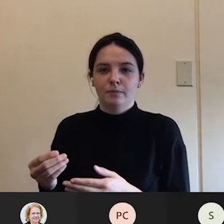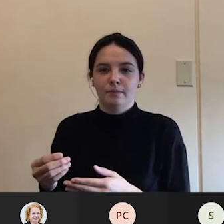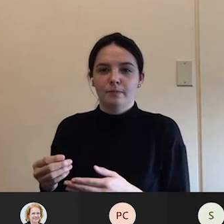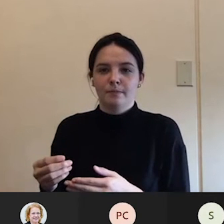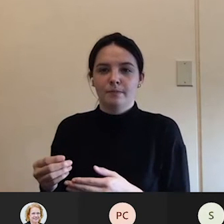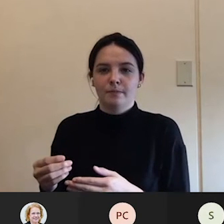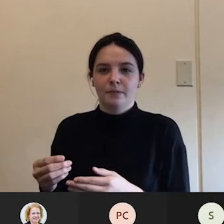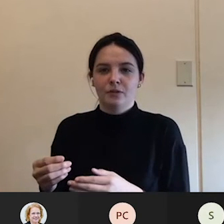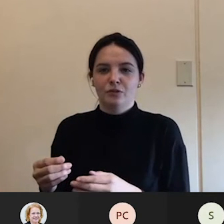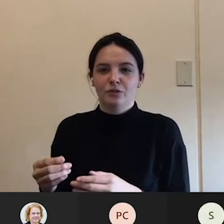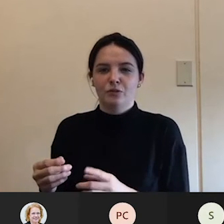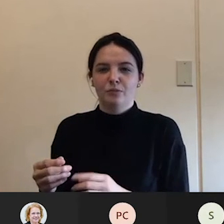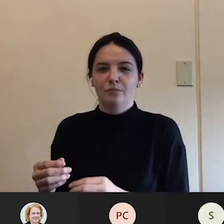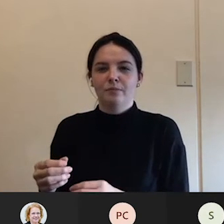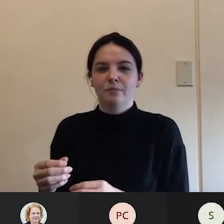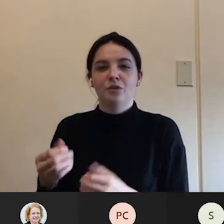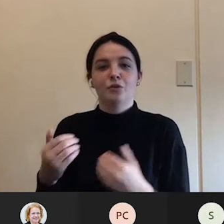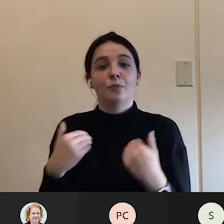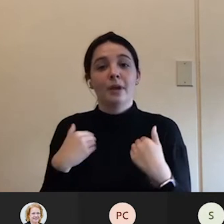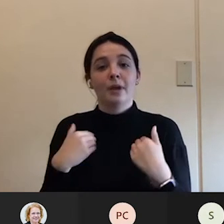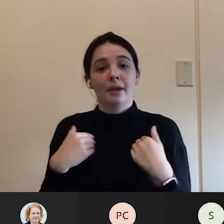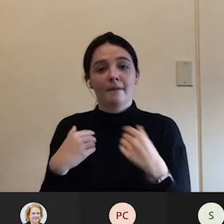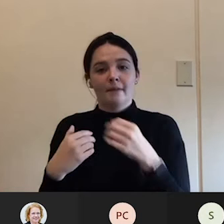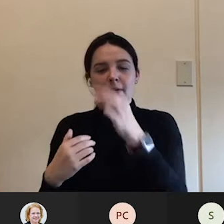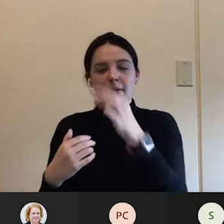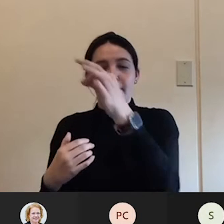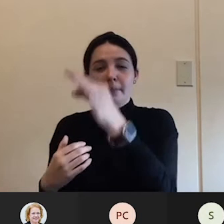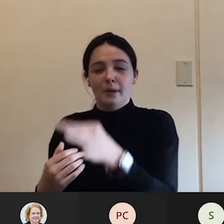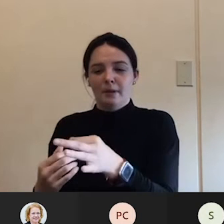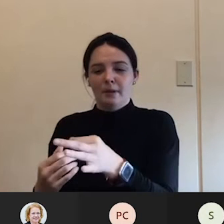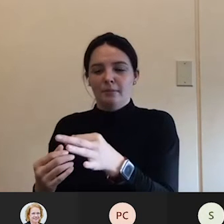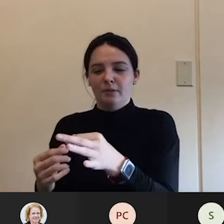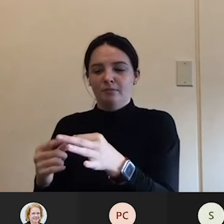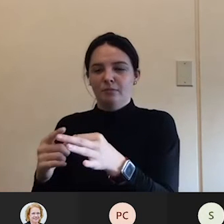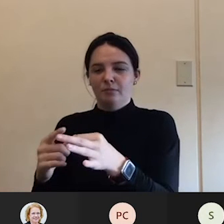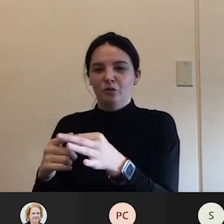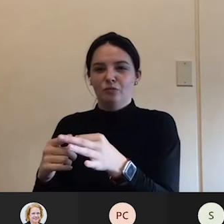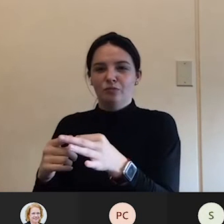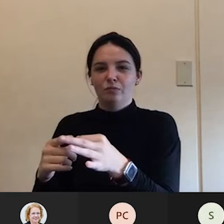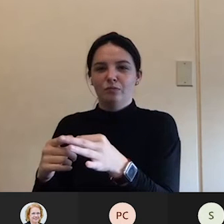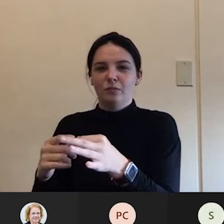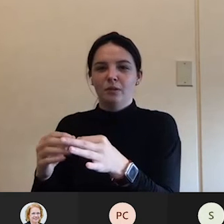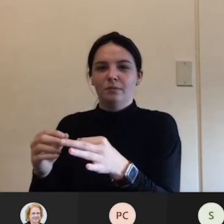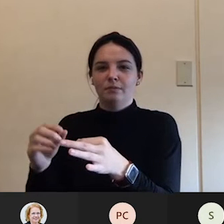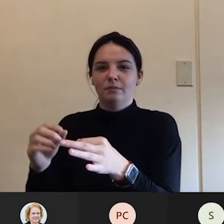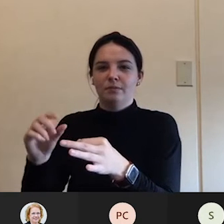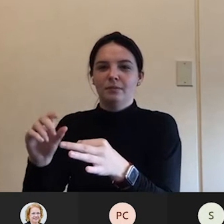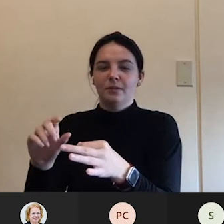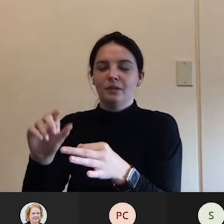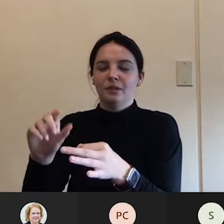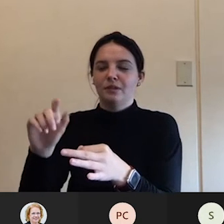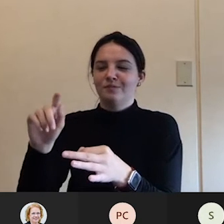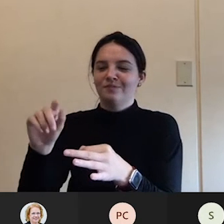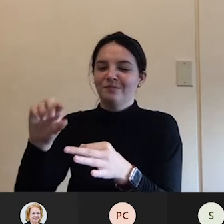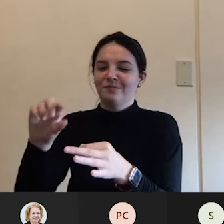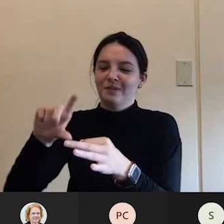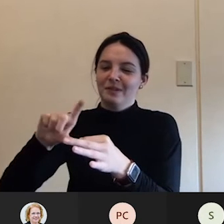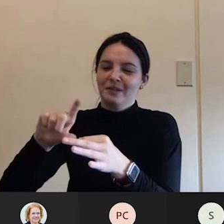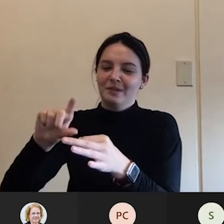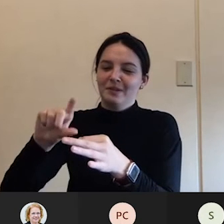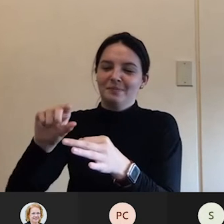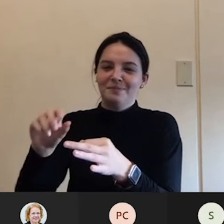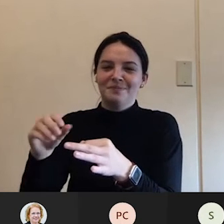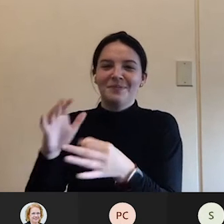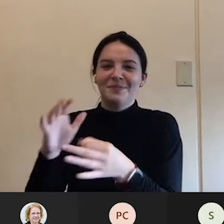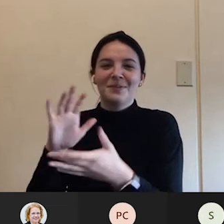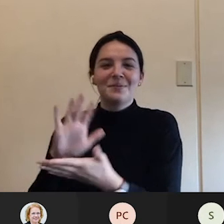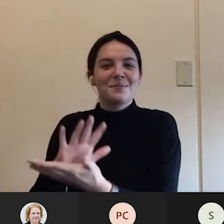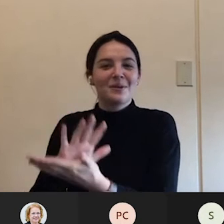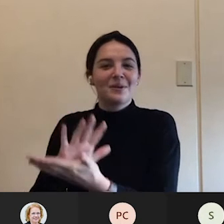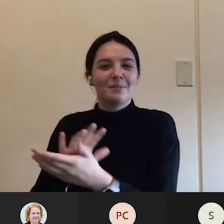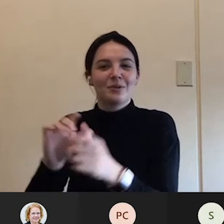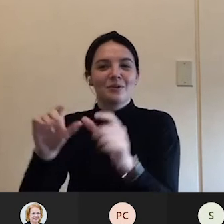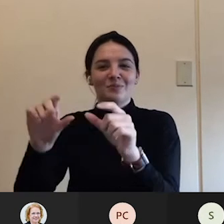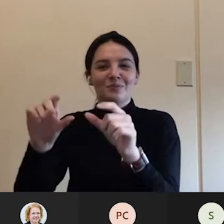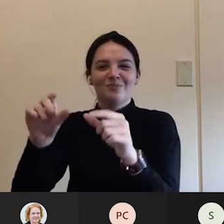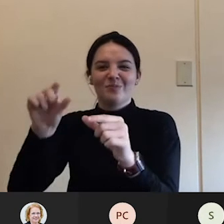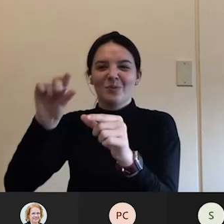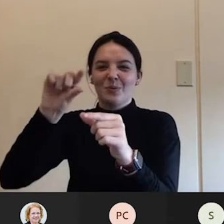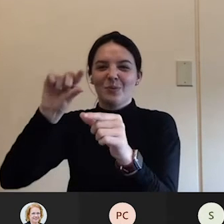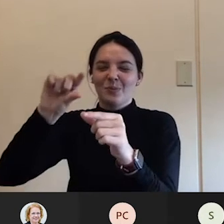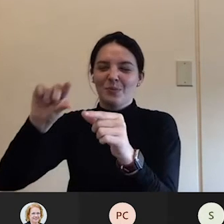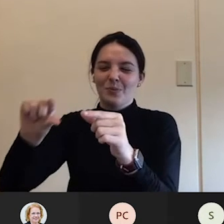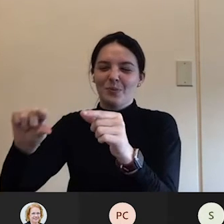rocket and tape it in place. So the easiest way to do that is to tape this piece of tape, or put the piece of